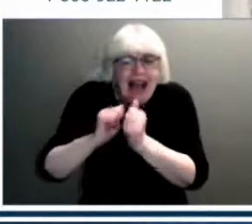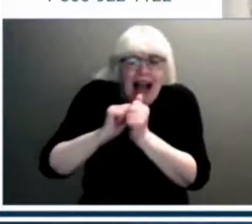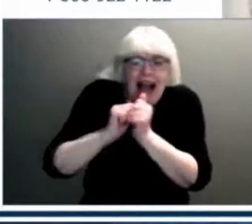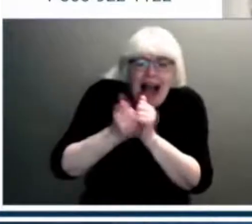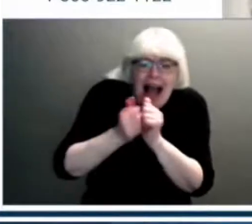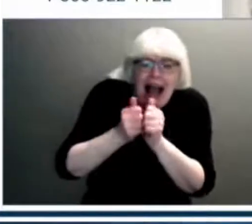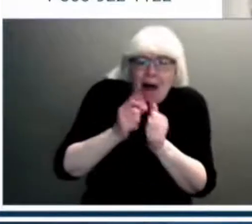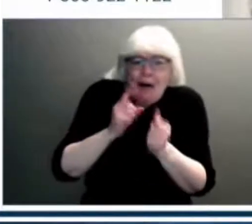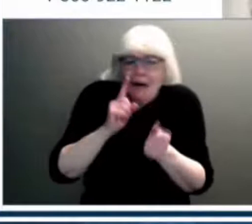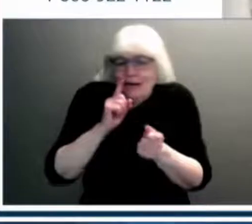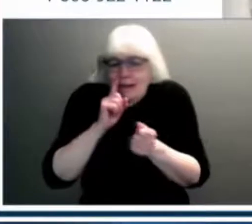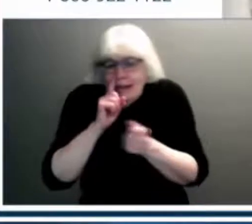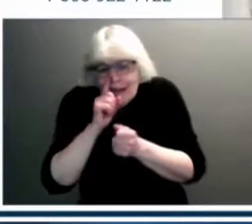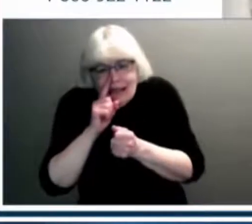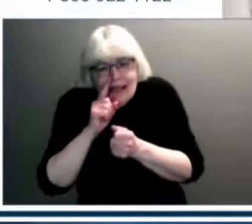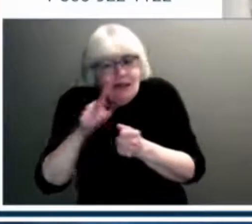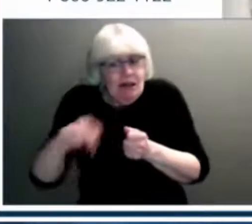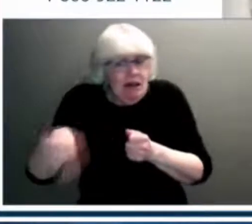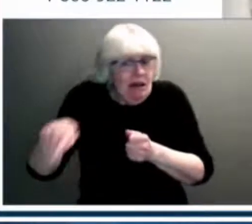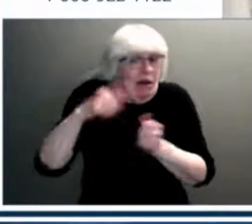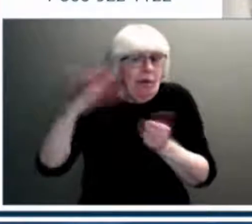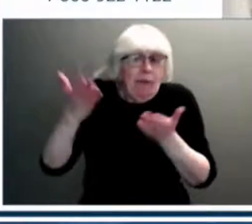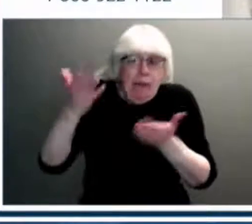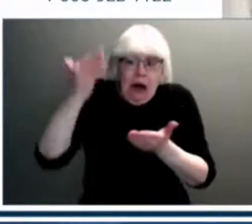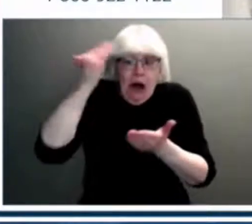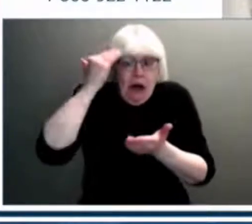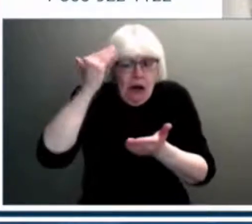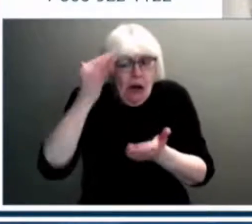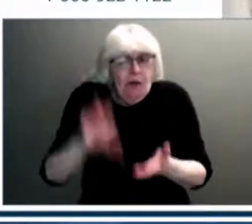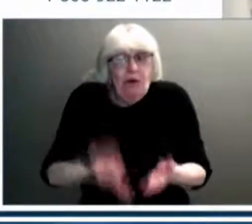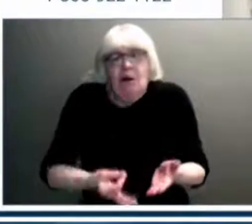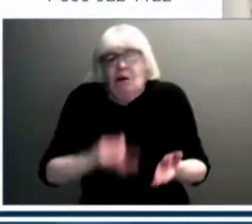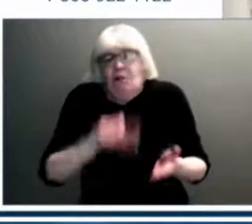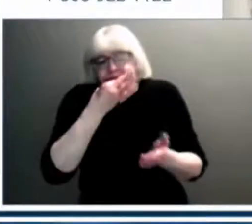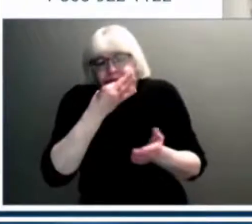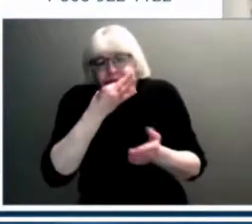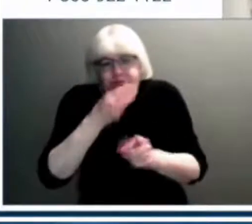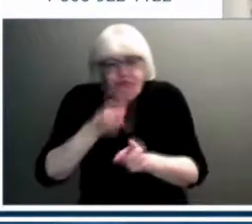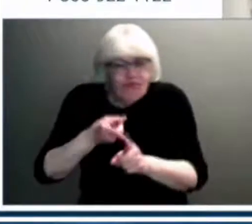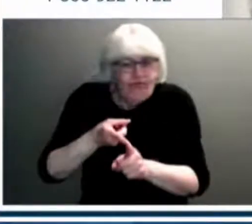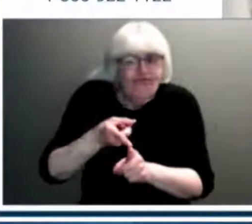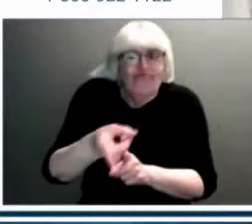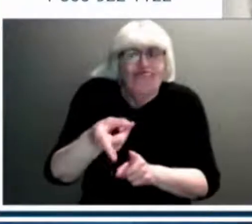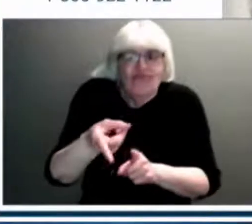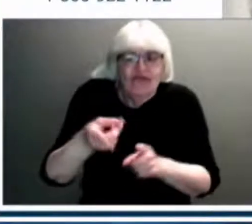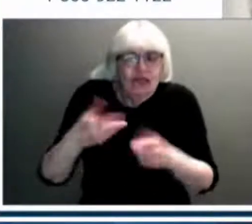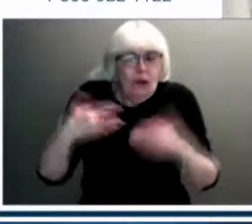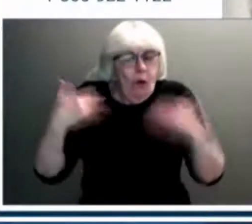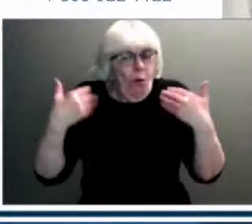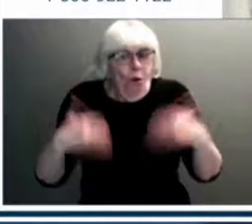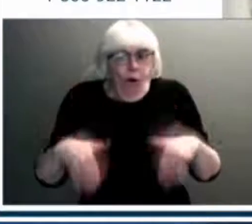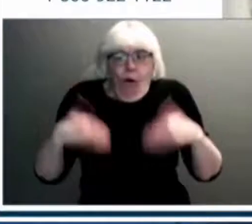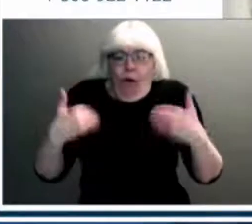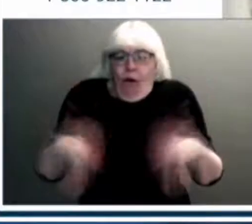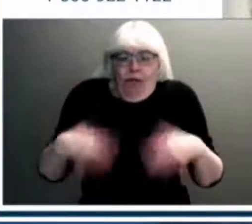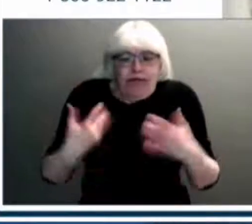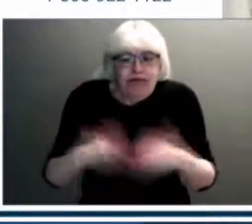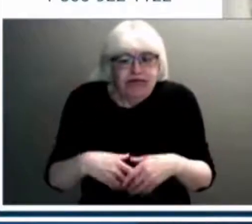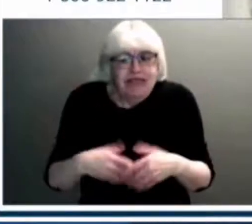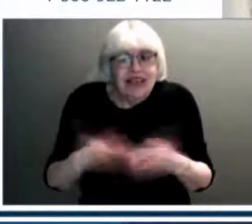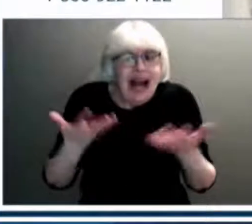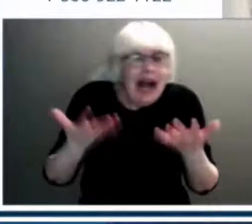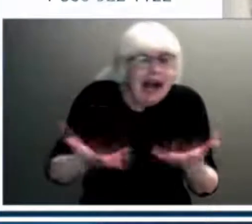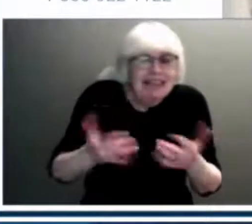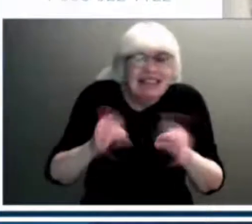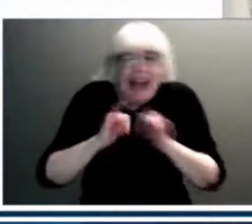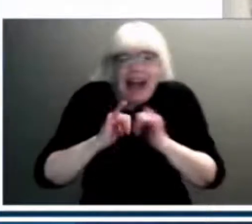They're highly qualified people. So we discussed with them the current supply issues and the potential